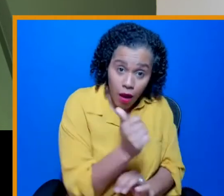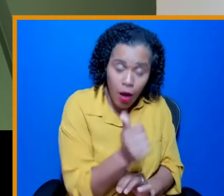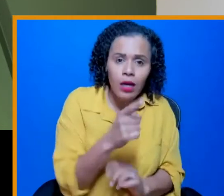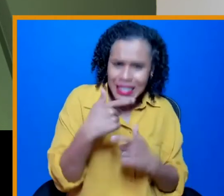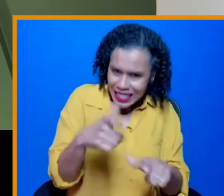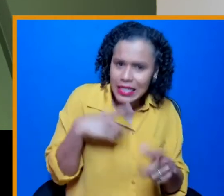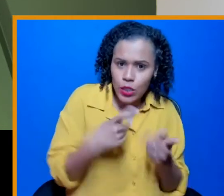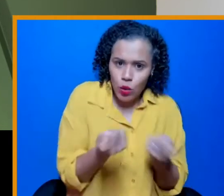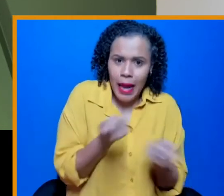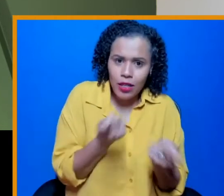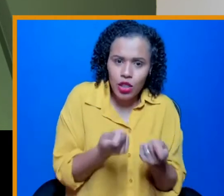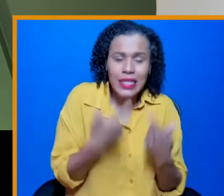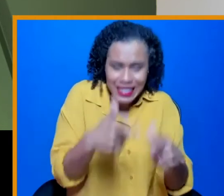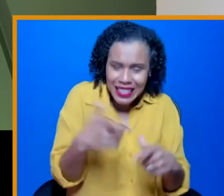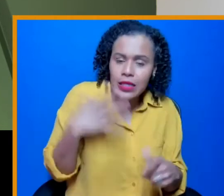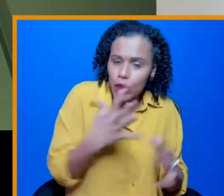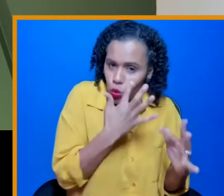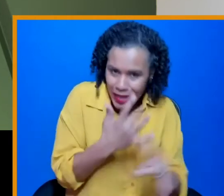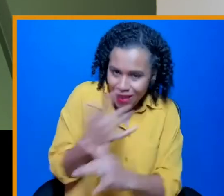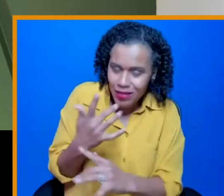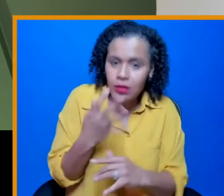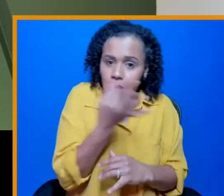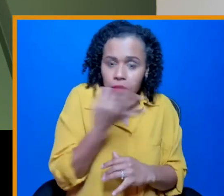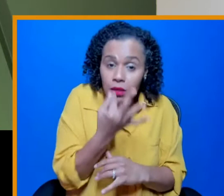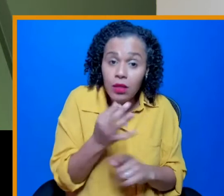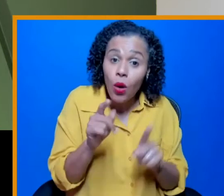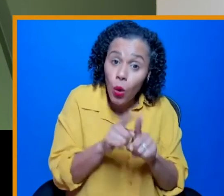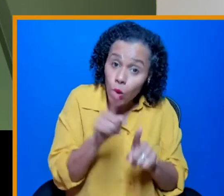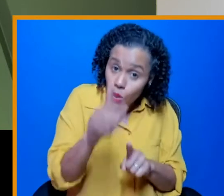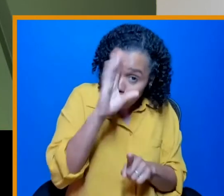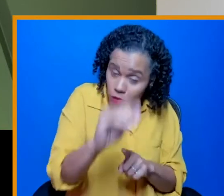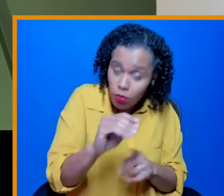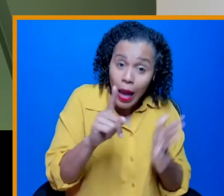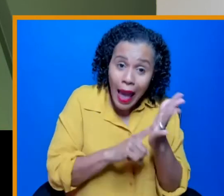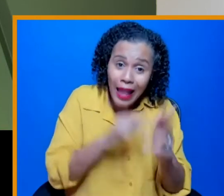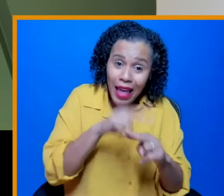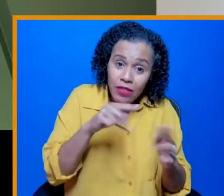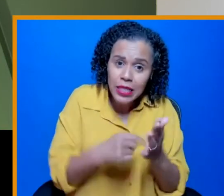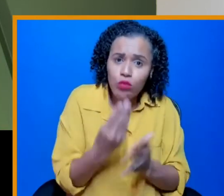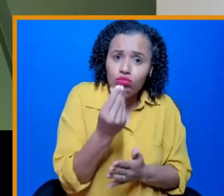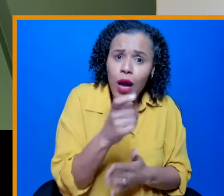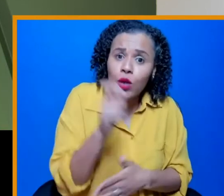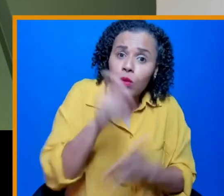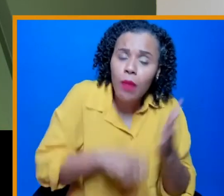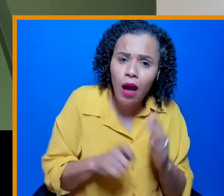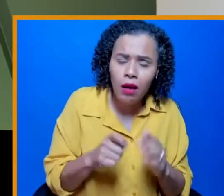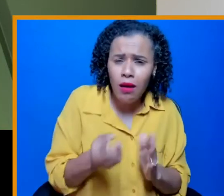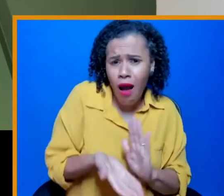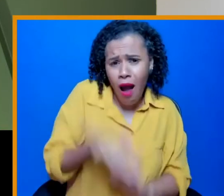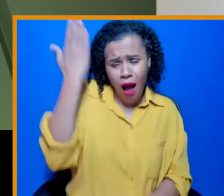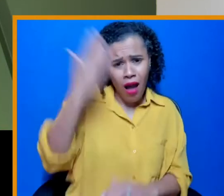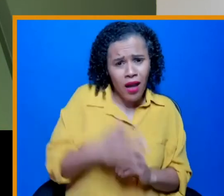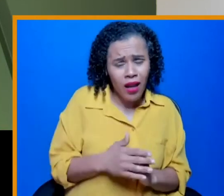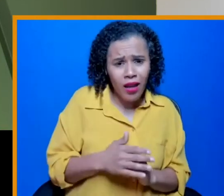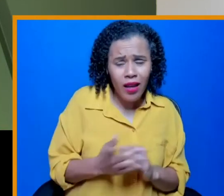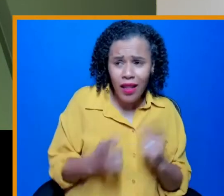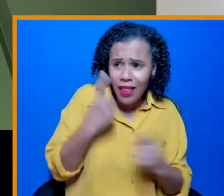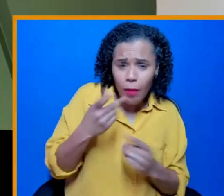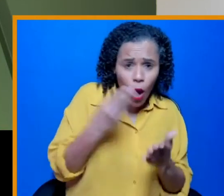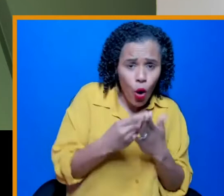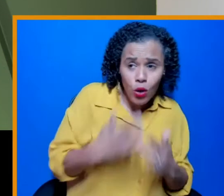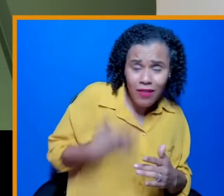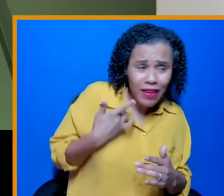Secondly, the prices of LFTs are high, and even without all the other increases in living costs, many families will find